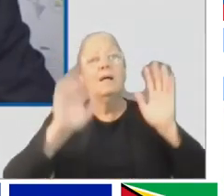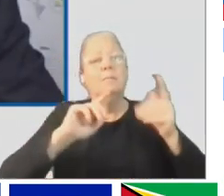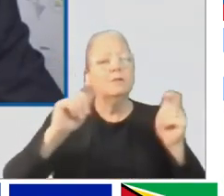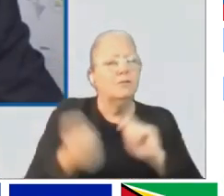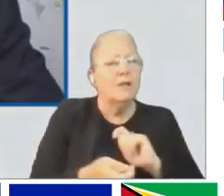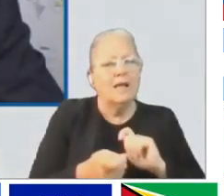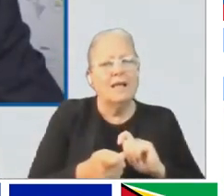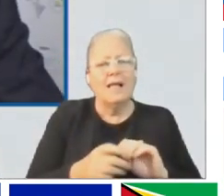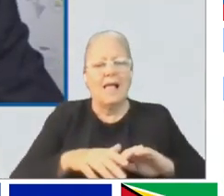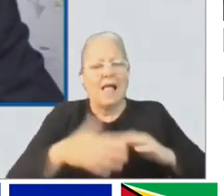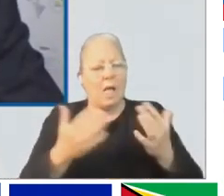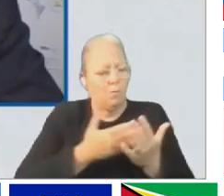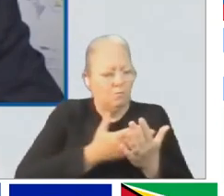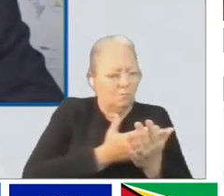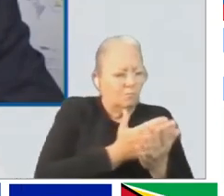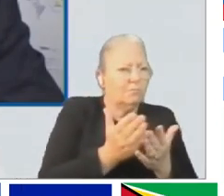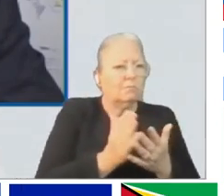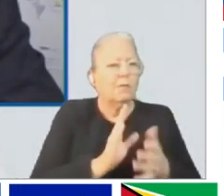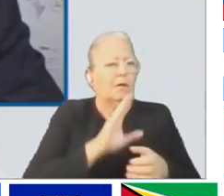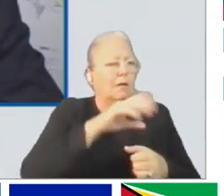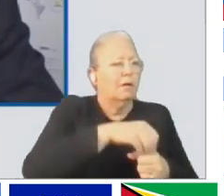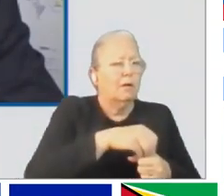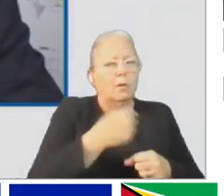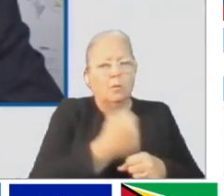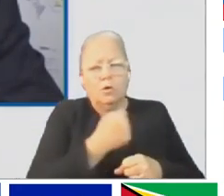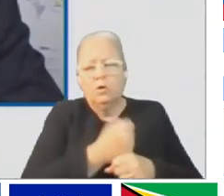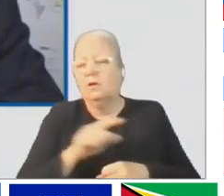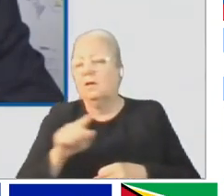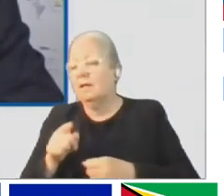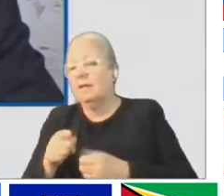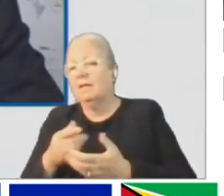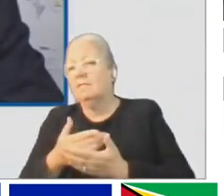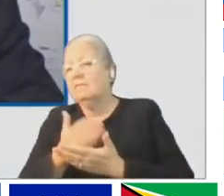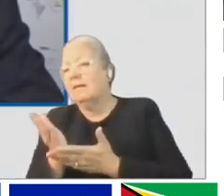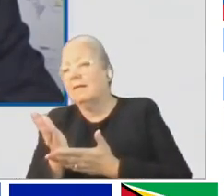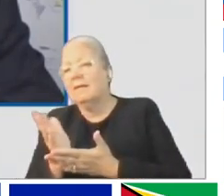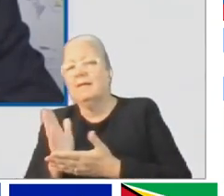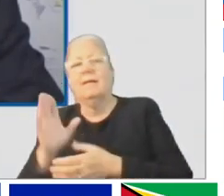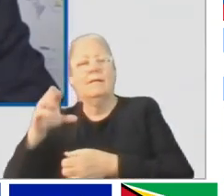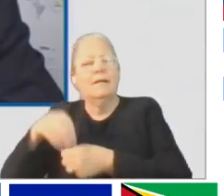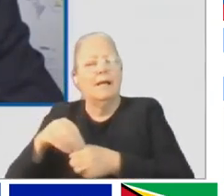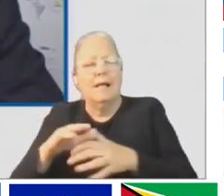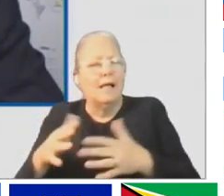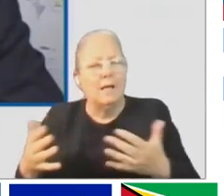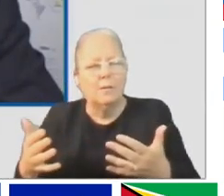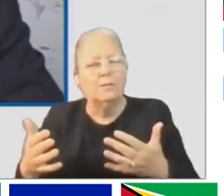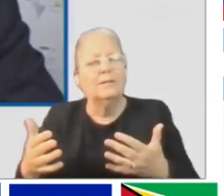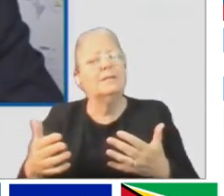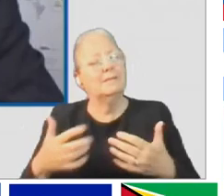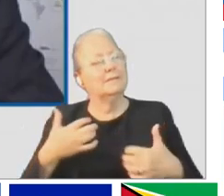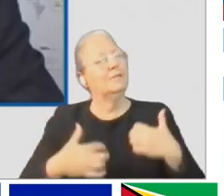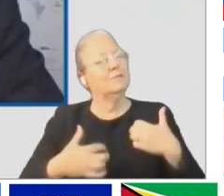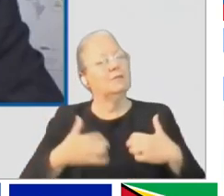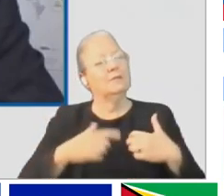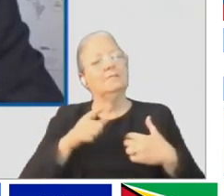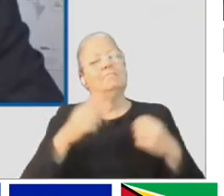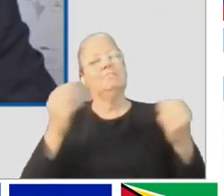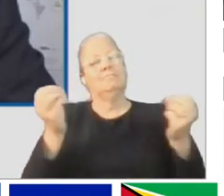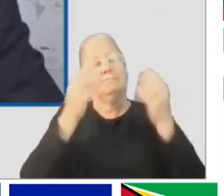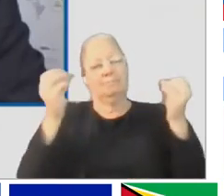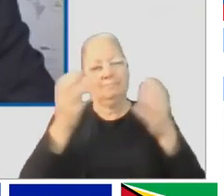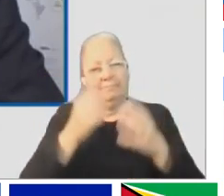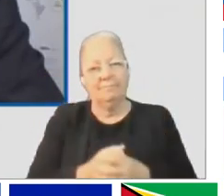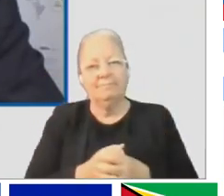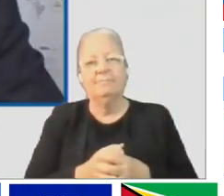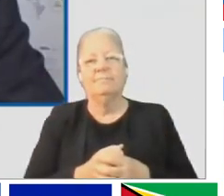and exercises for critical preparedness and response action. Thank you. Ladies and gentlemen, we